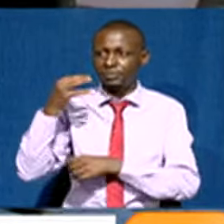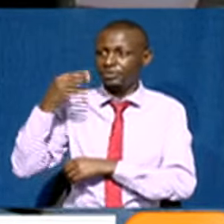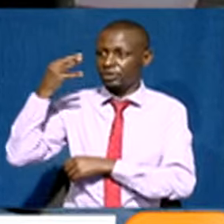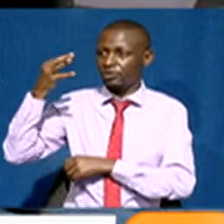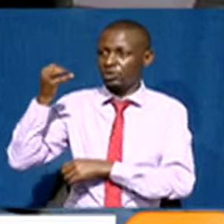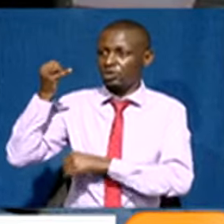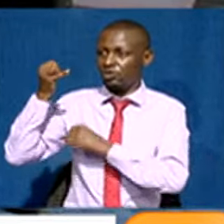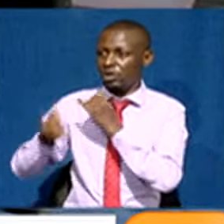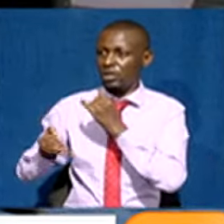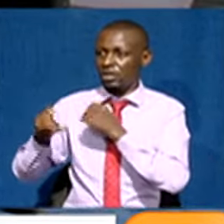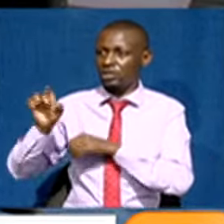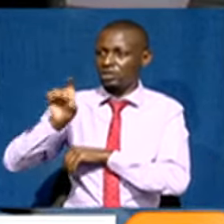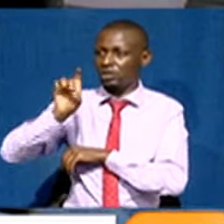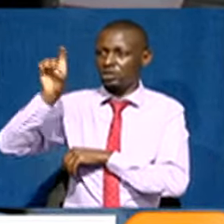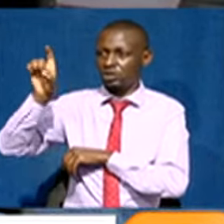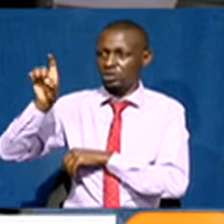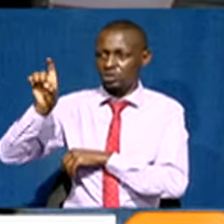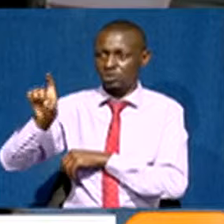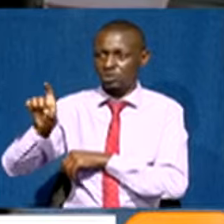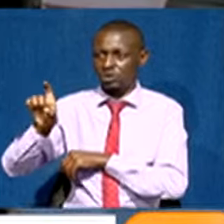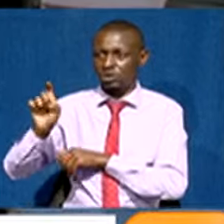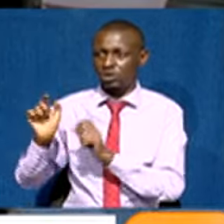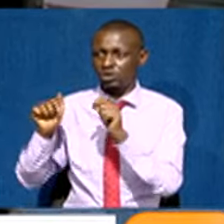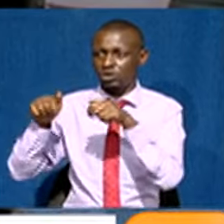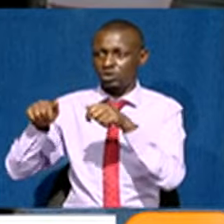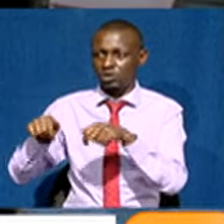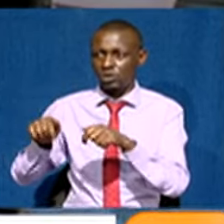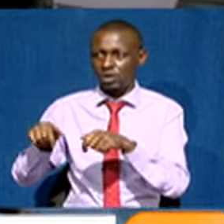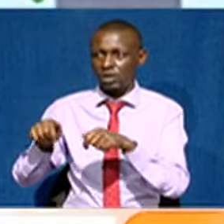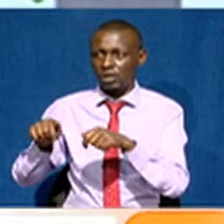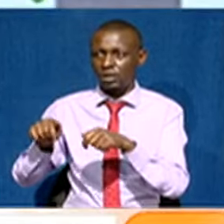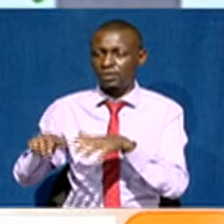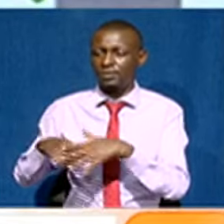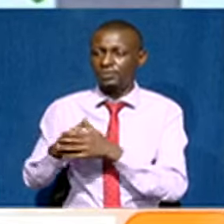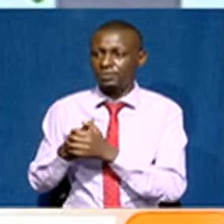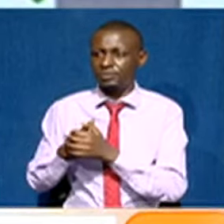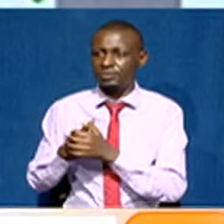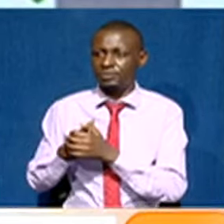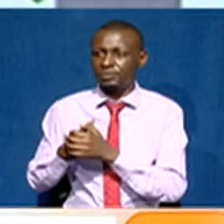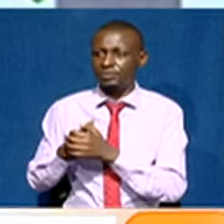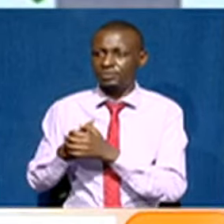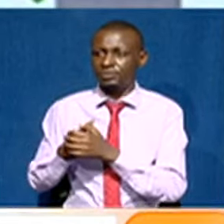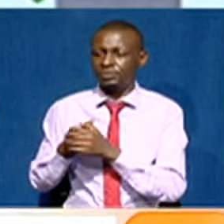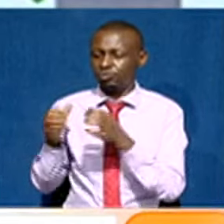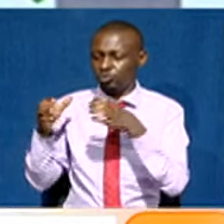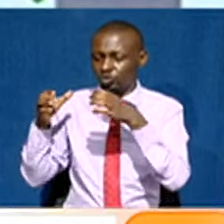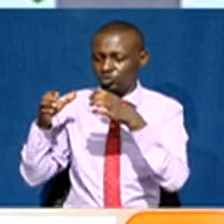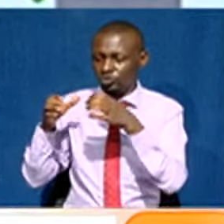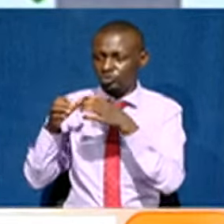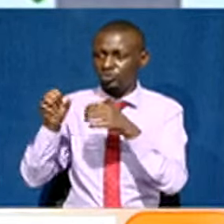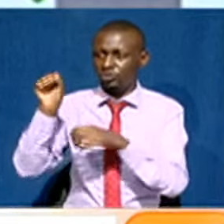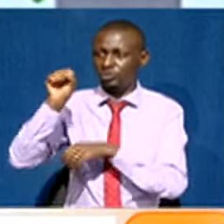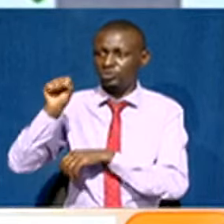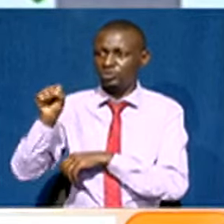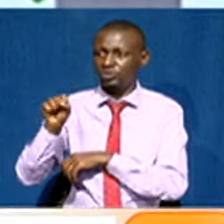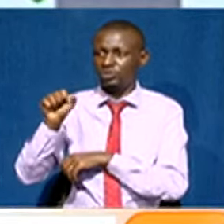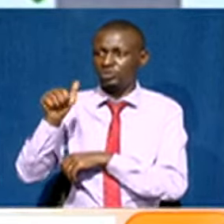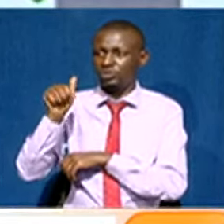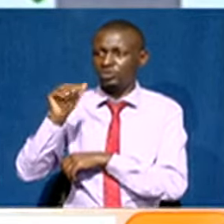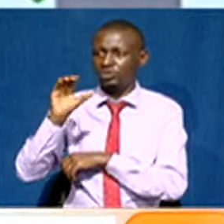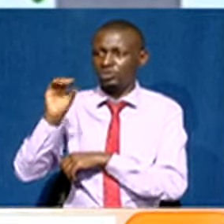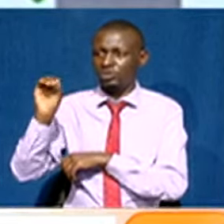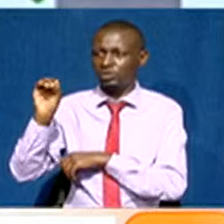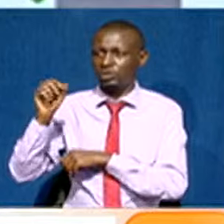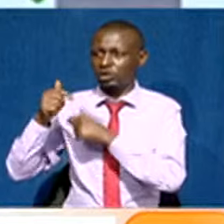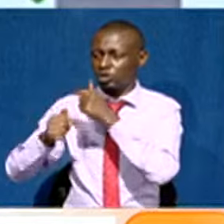last question is with you today, Kenneth. The sustainability of SACCOs, I mean, you know, the movement has been strong in the country. Yeah. You've been there 50